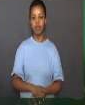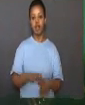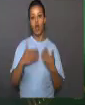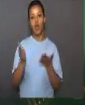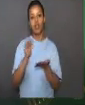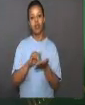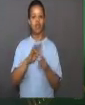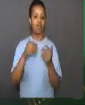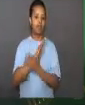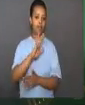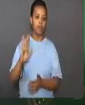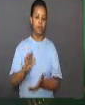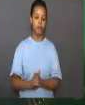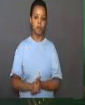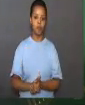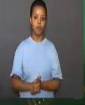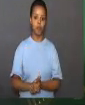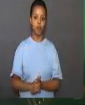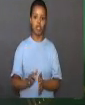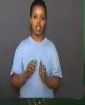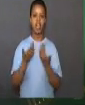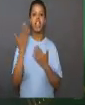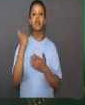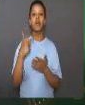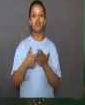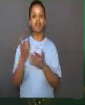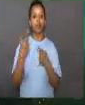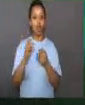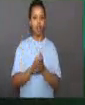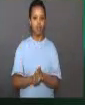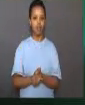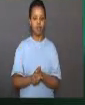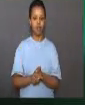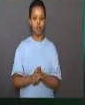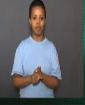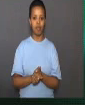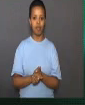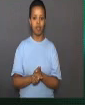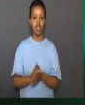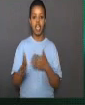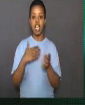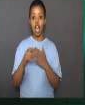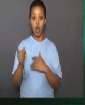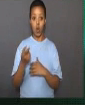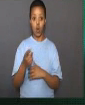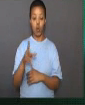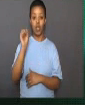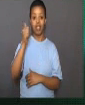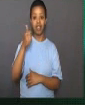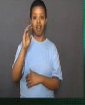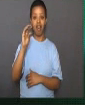Welcome back, everyone. How is that activity? The simplest saccharide